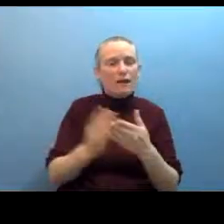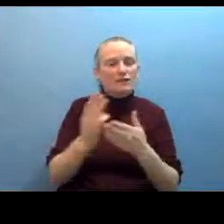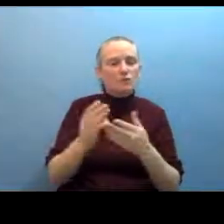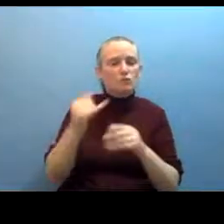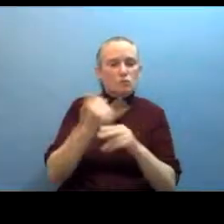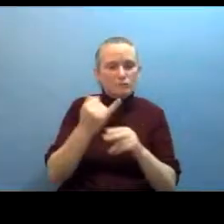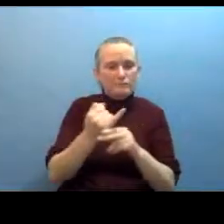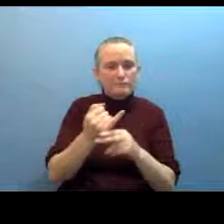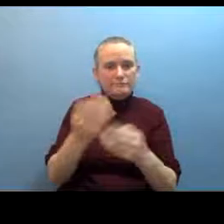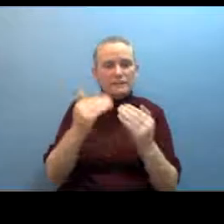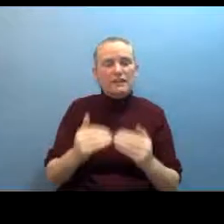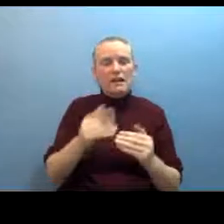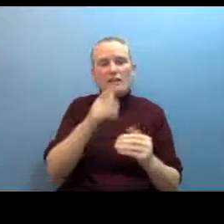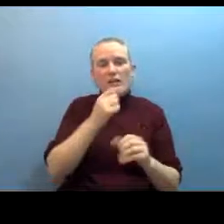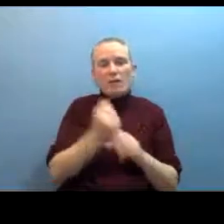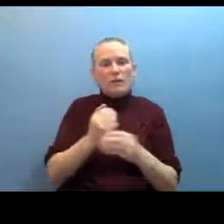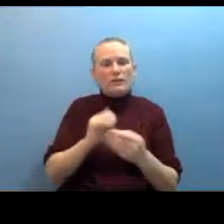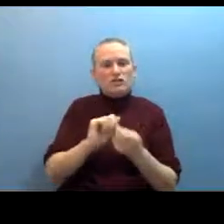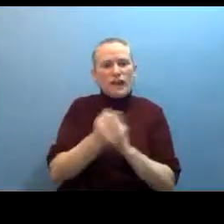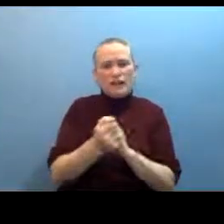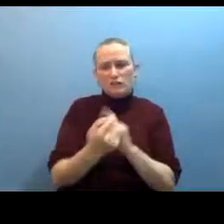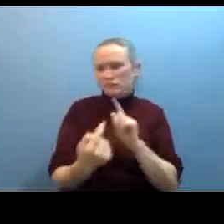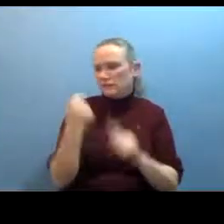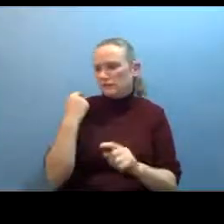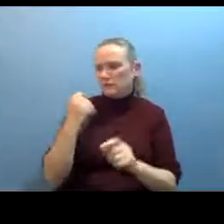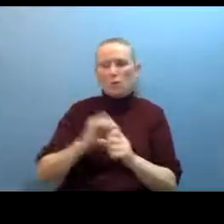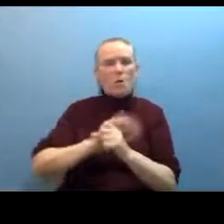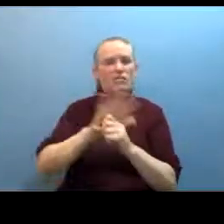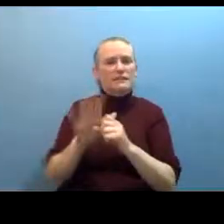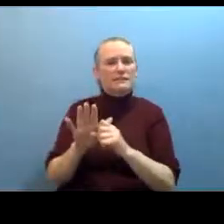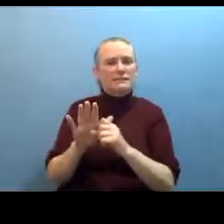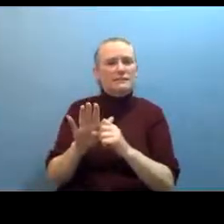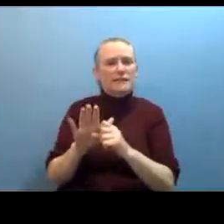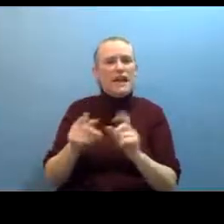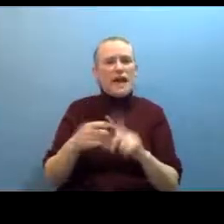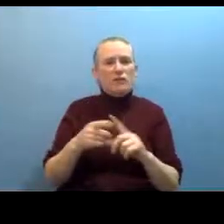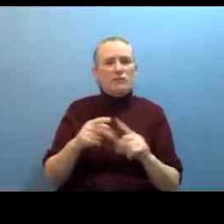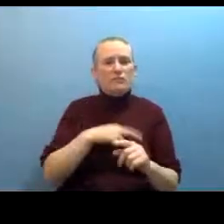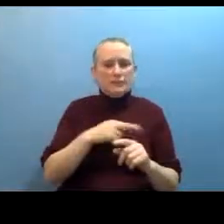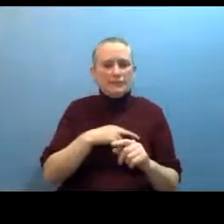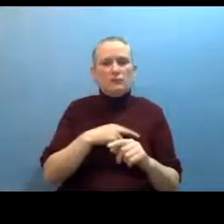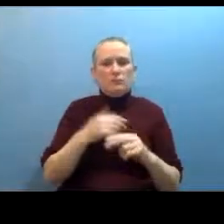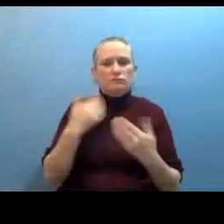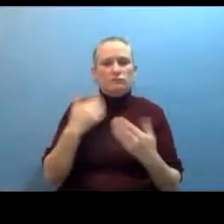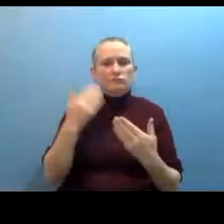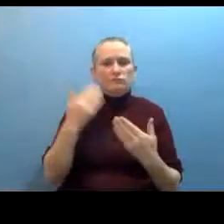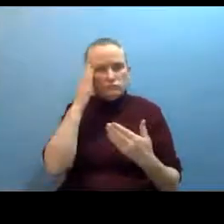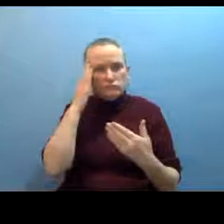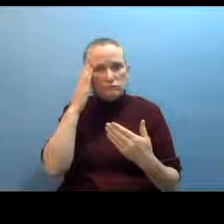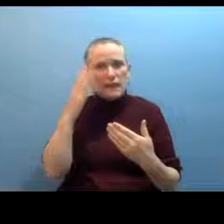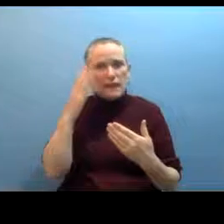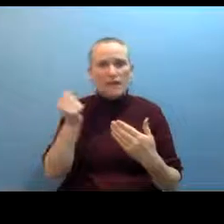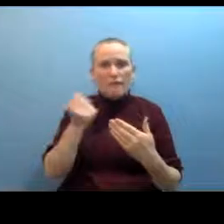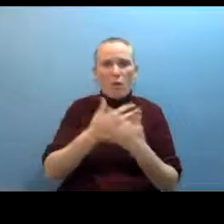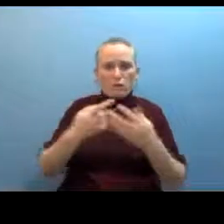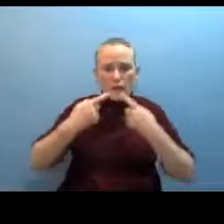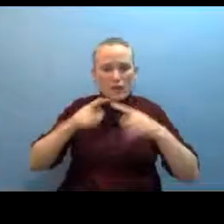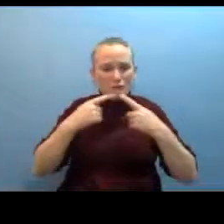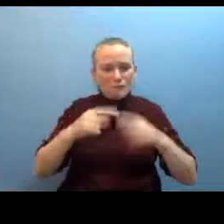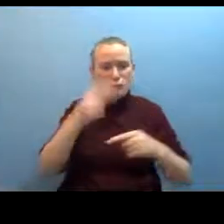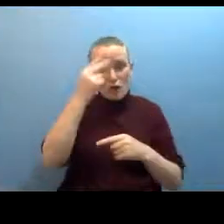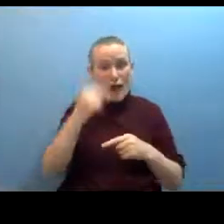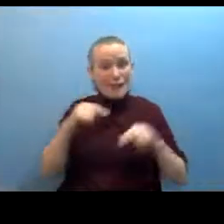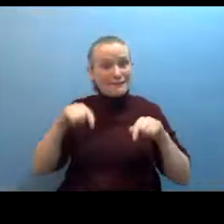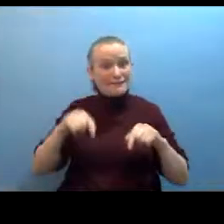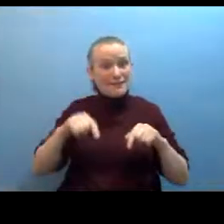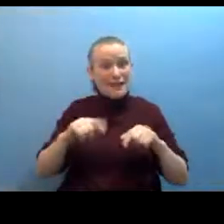talk briefly about what's changed, if anything, since COVID-19, and we're really conscious there's announcements and things happening tonight that might be a